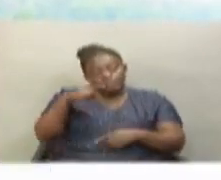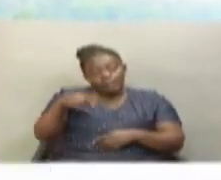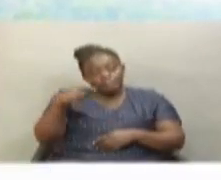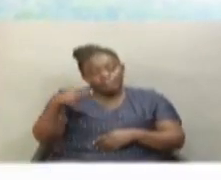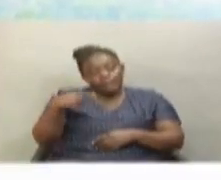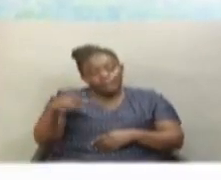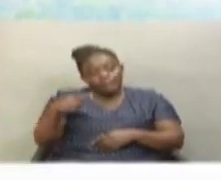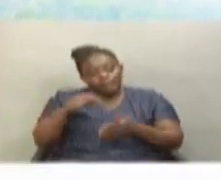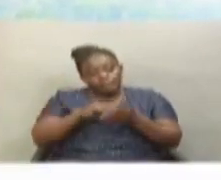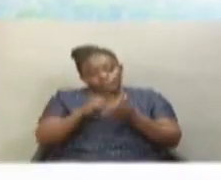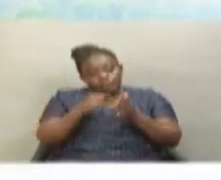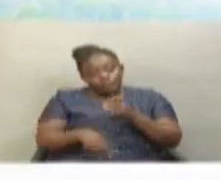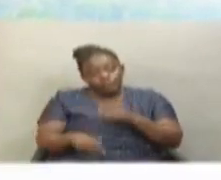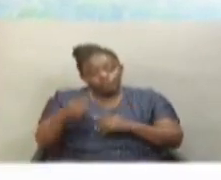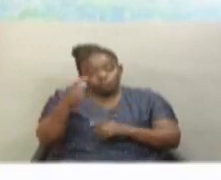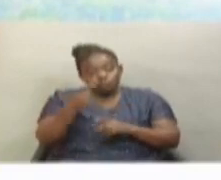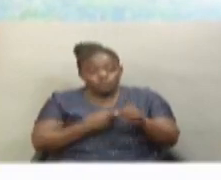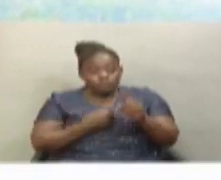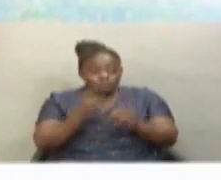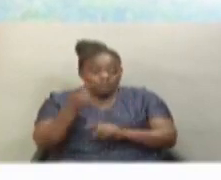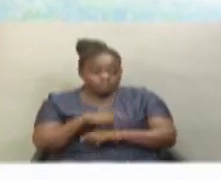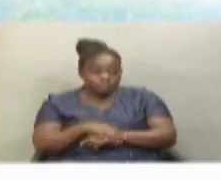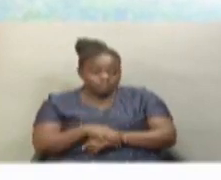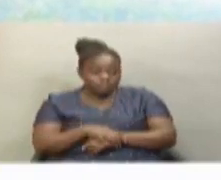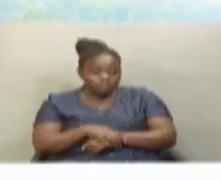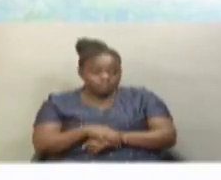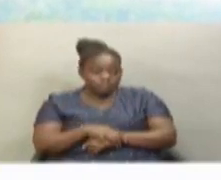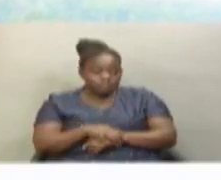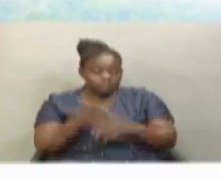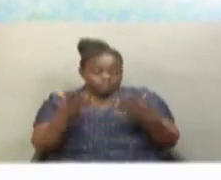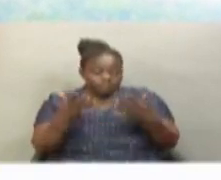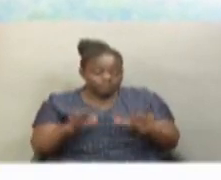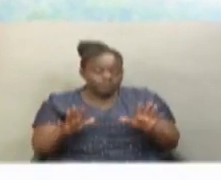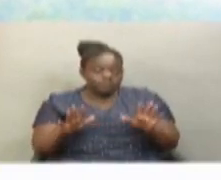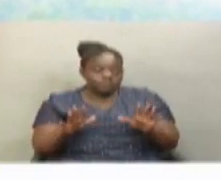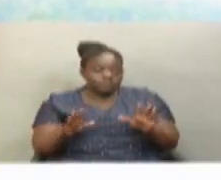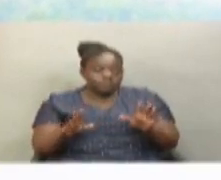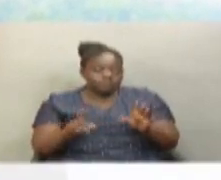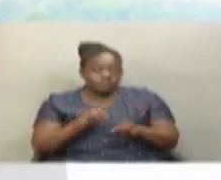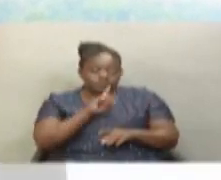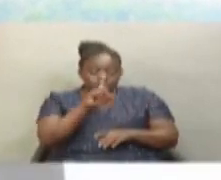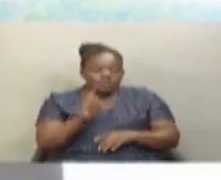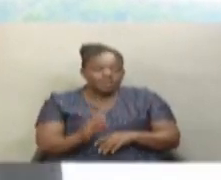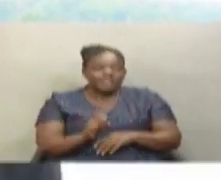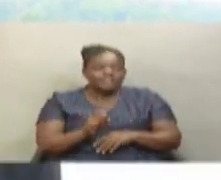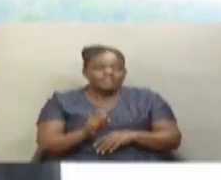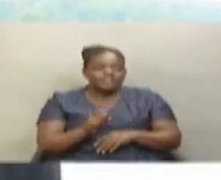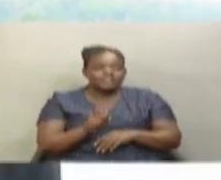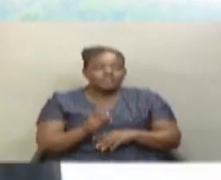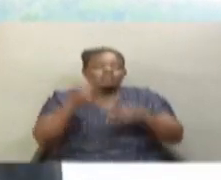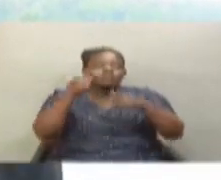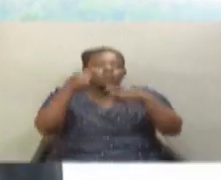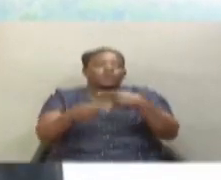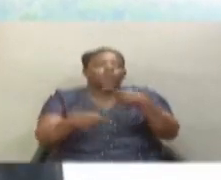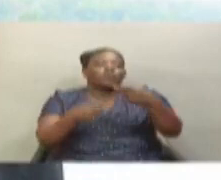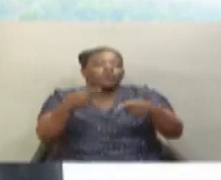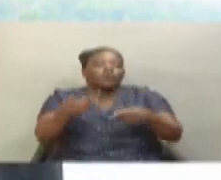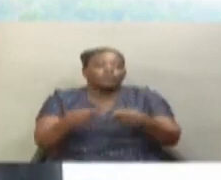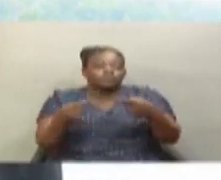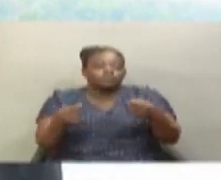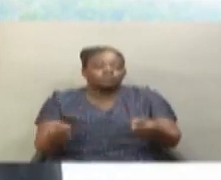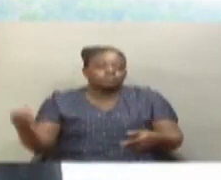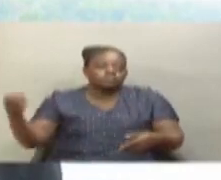kiba kitegeeza nti omwezi gumu tujja kuba nga tumaze okutestinga okwo tugende mu maaso